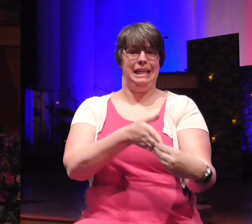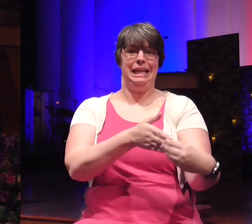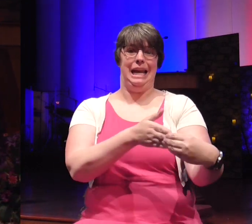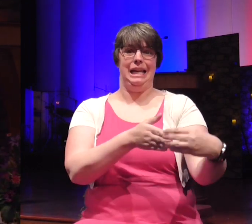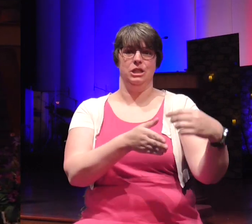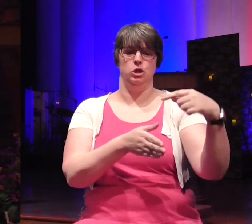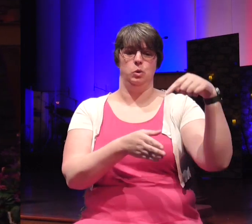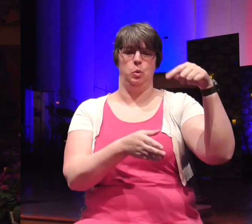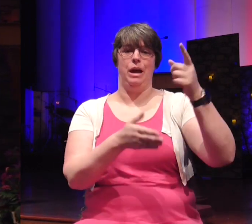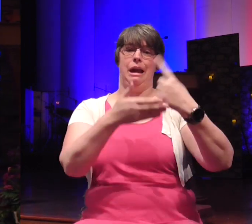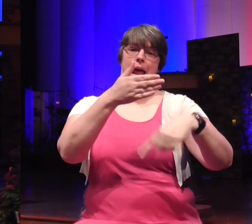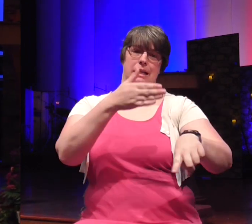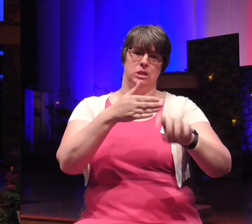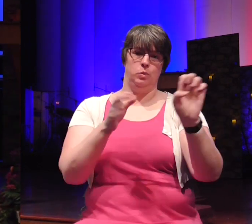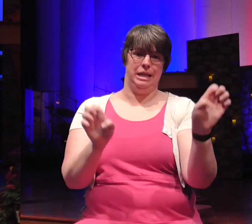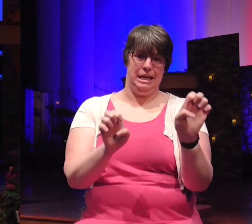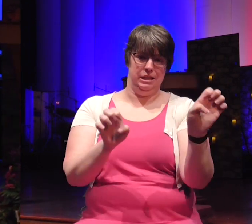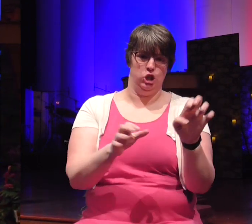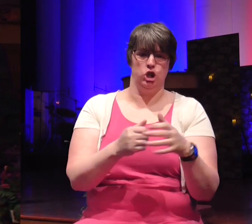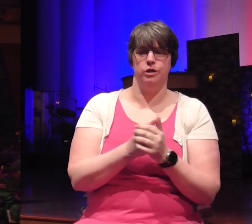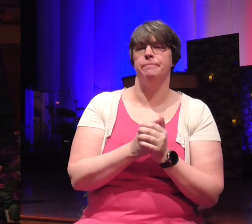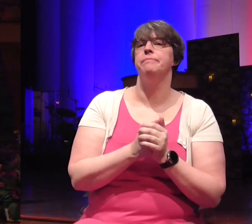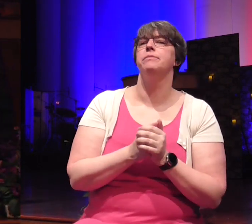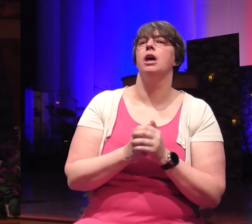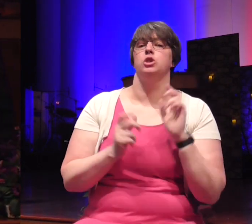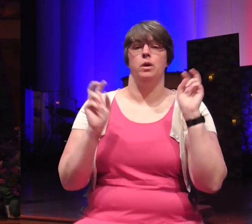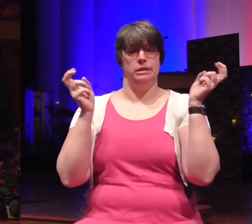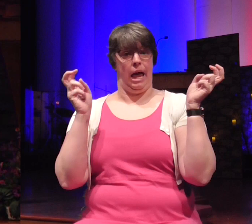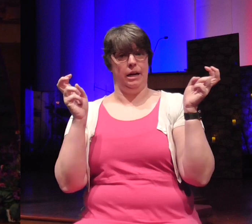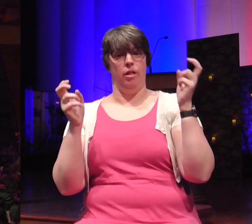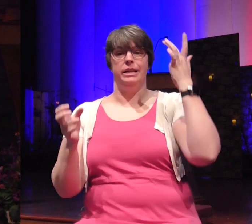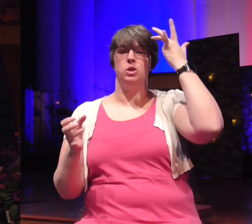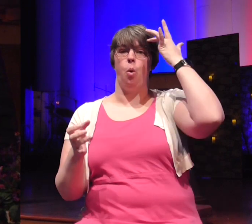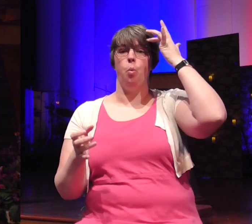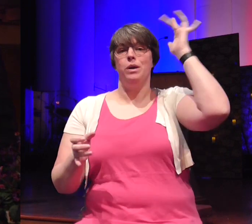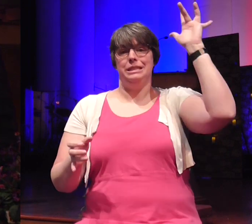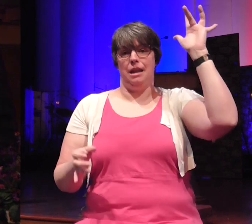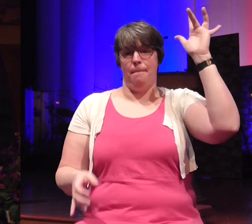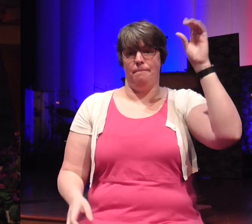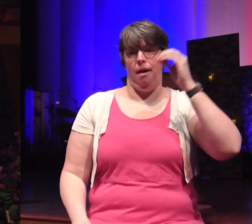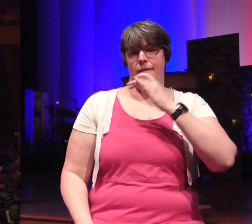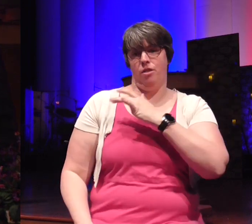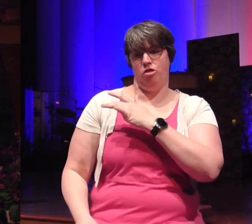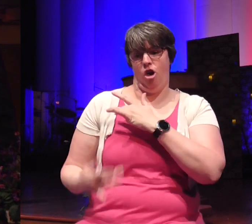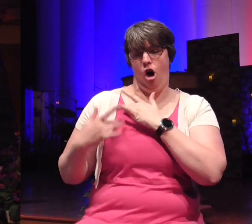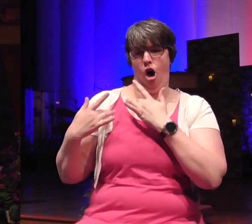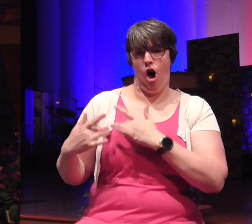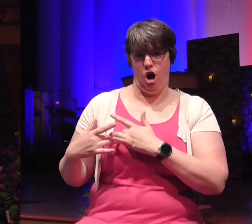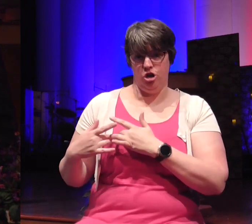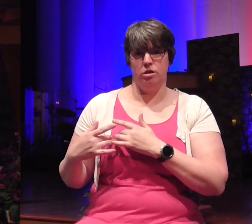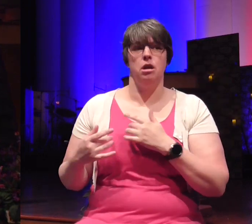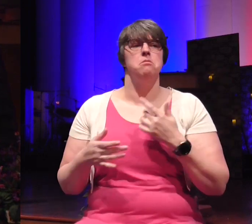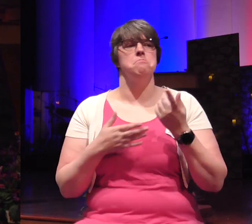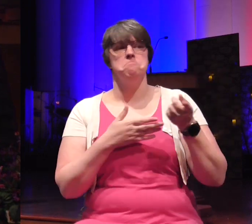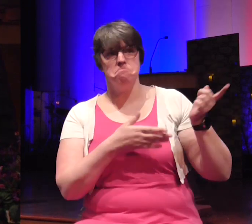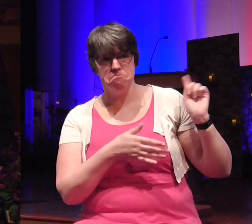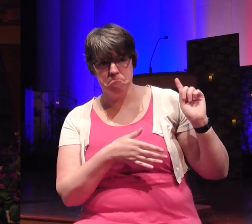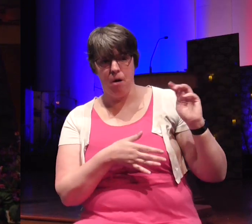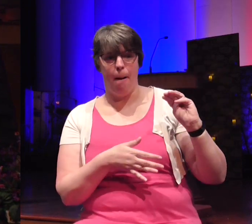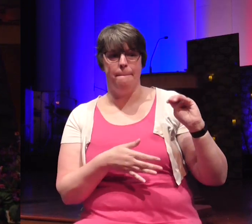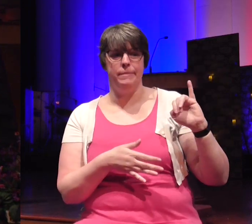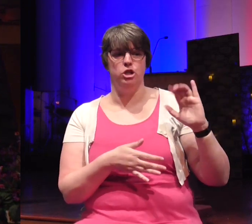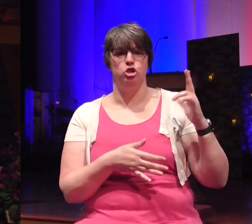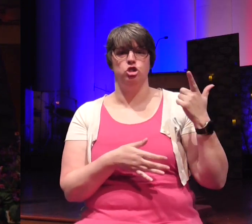Easter experience. And the title of the series is Wisdom of the Heart. And a couple of weeks ago, Dr. Michelle helped us understand